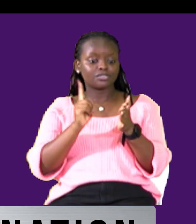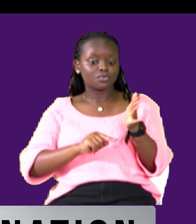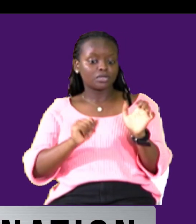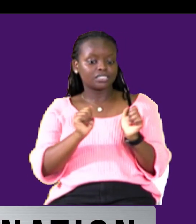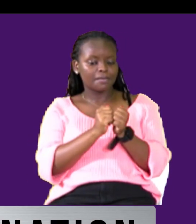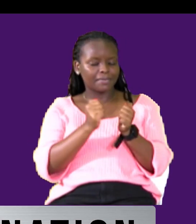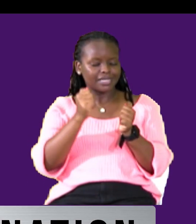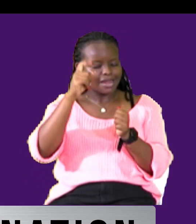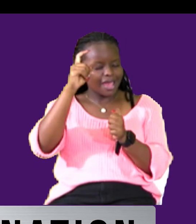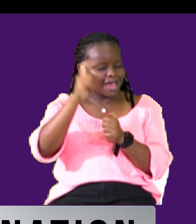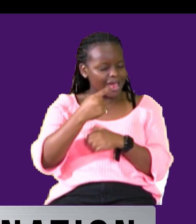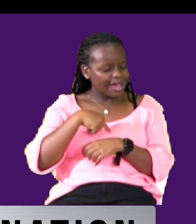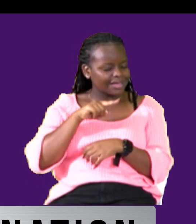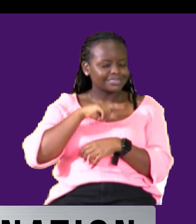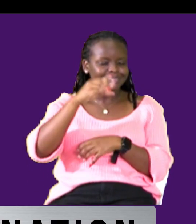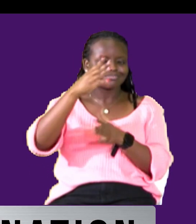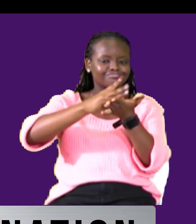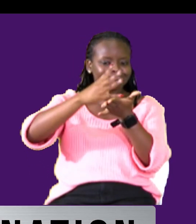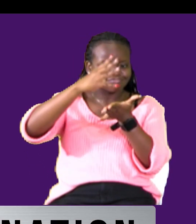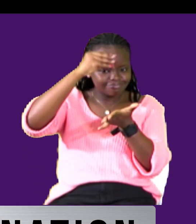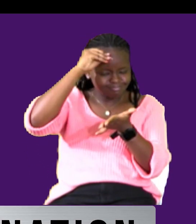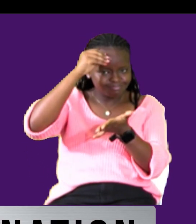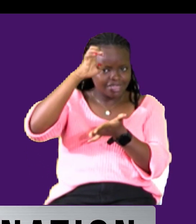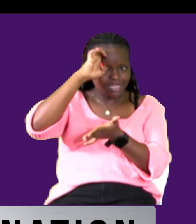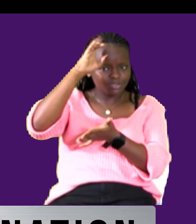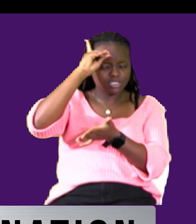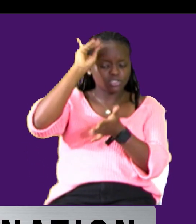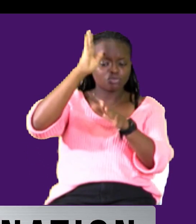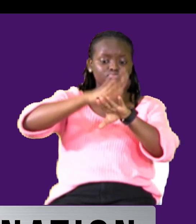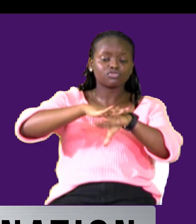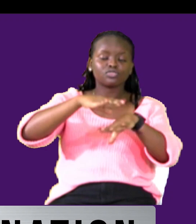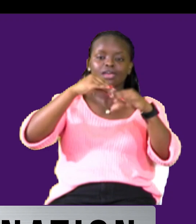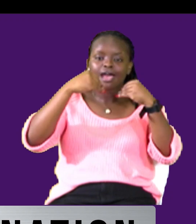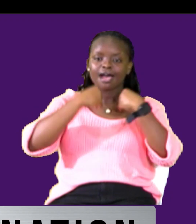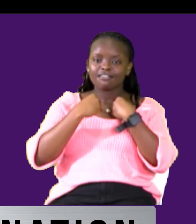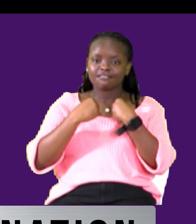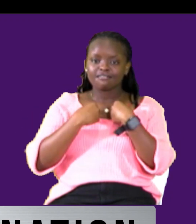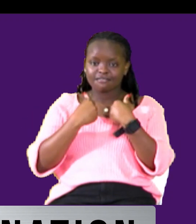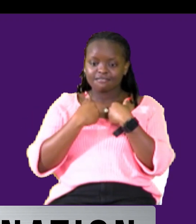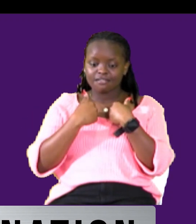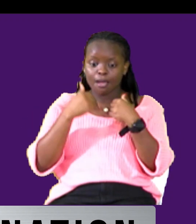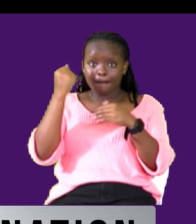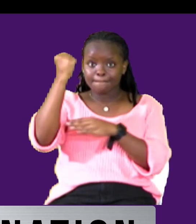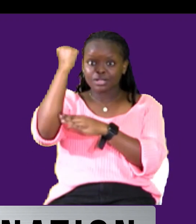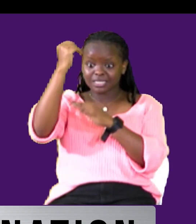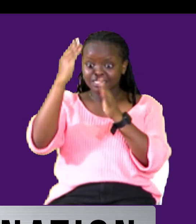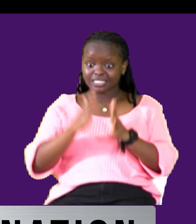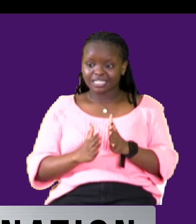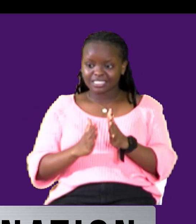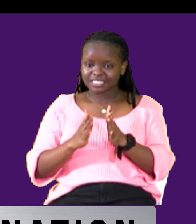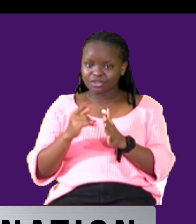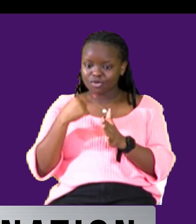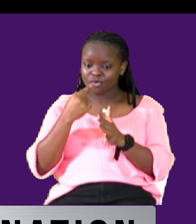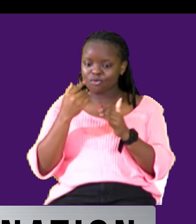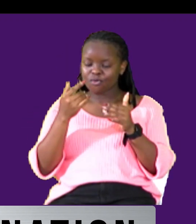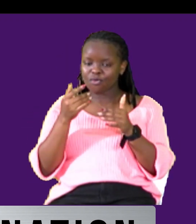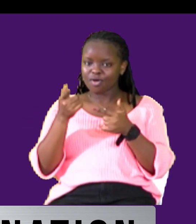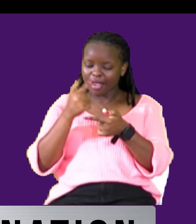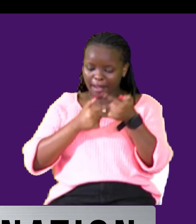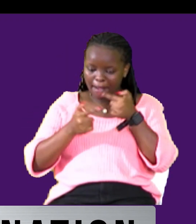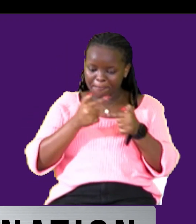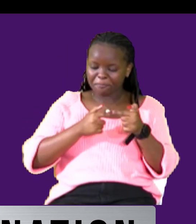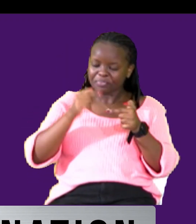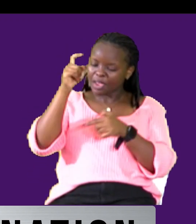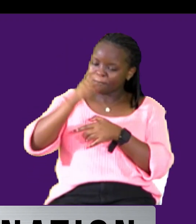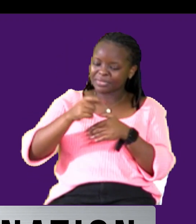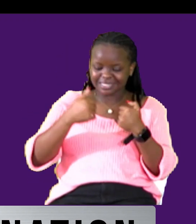tumepata education poa. Right now hata politician yenye atakam lazima tuchague politician mfiti mwenye ako na